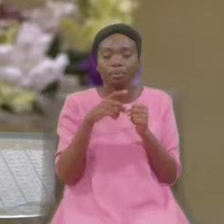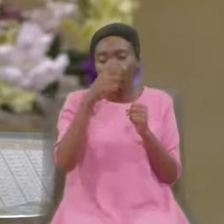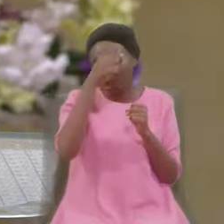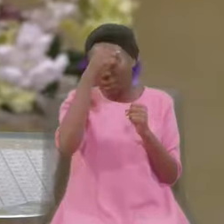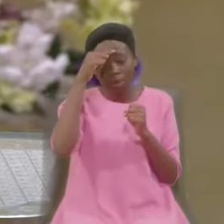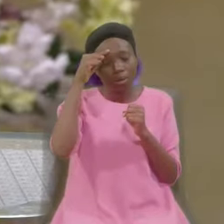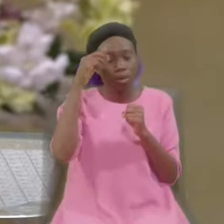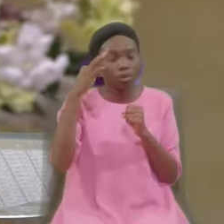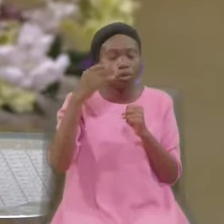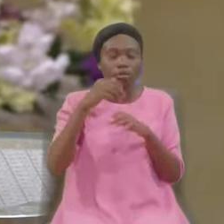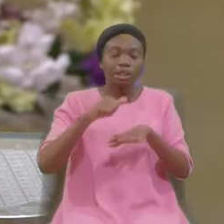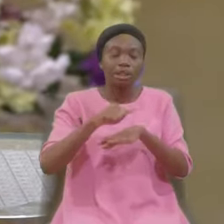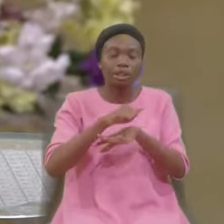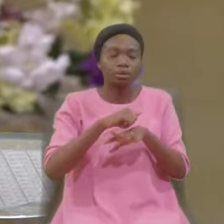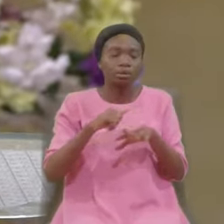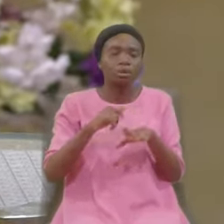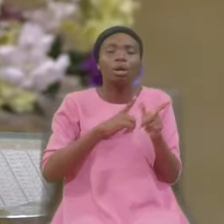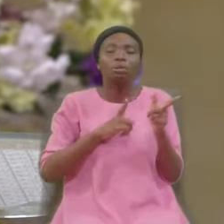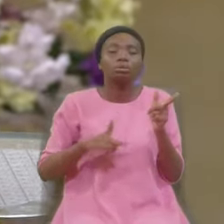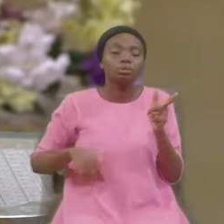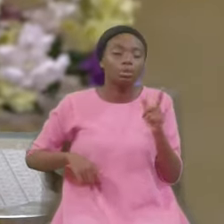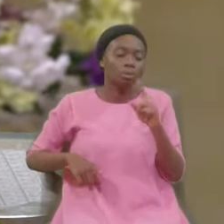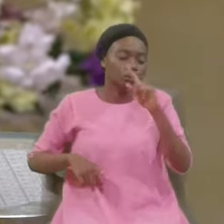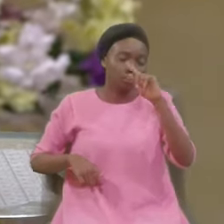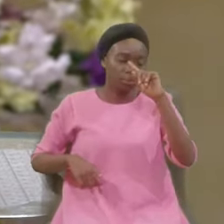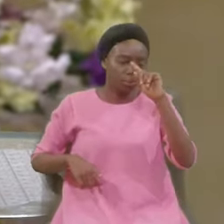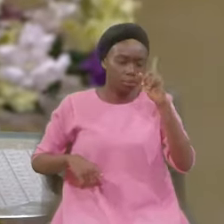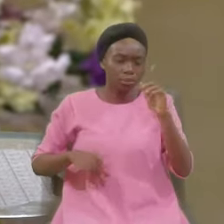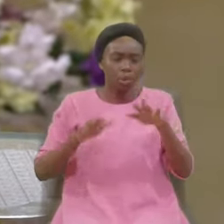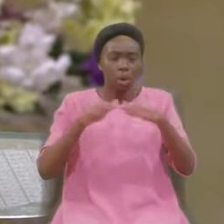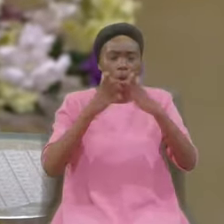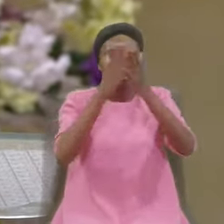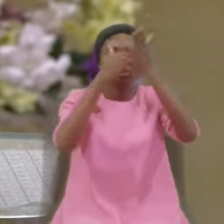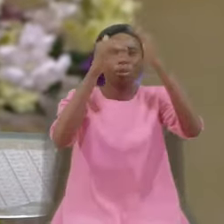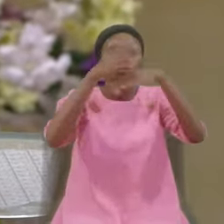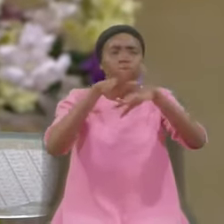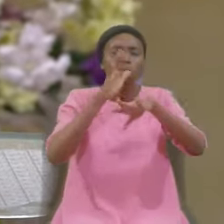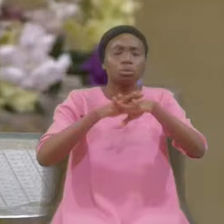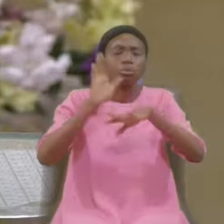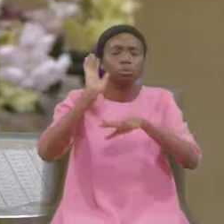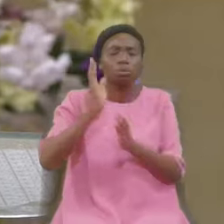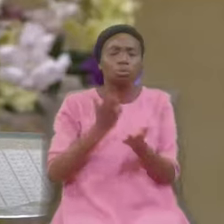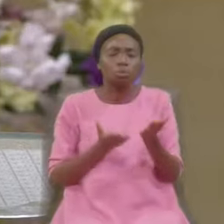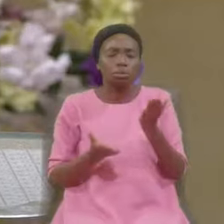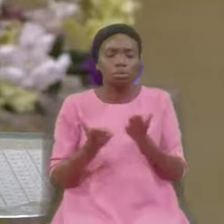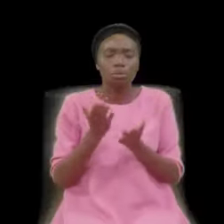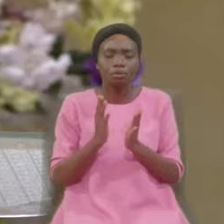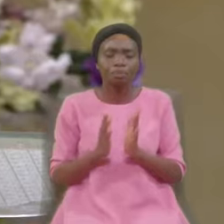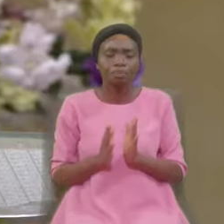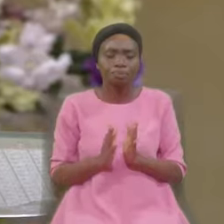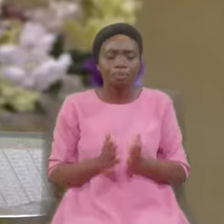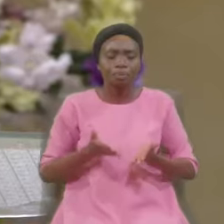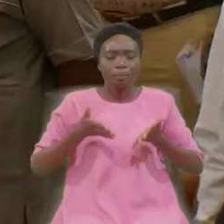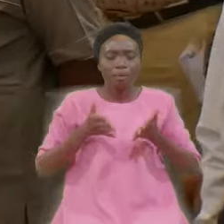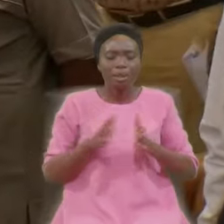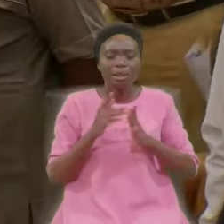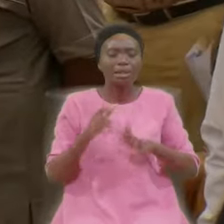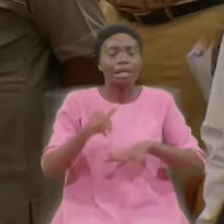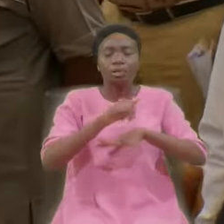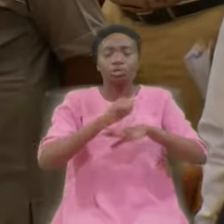because of the anointing. Lord, open heavens upon your servants. Let the anointing